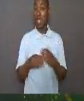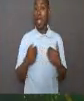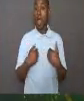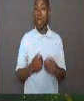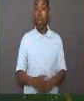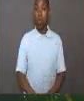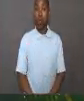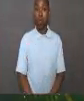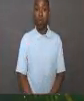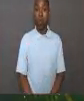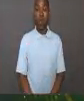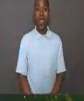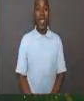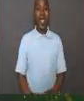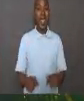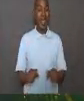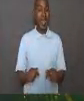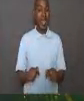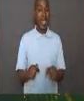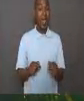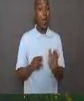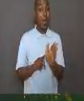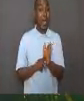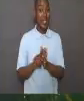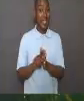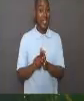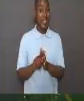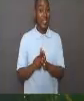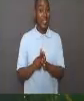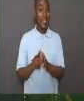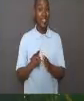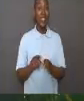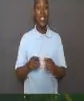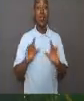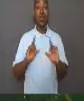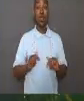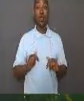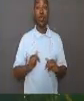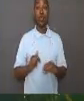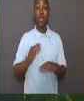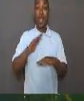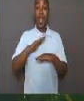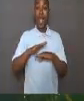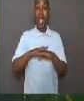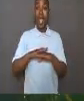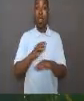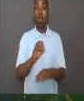As we have learned, parasites live on or